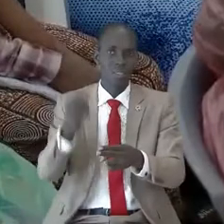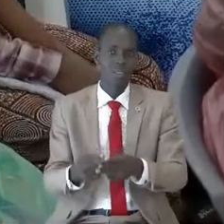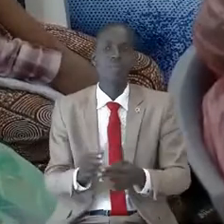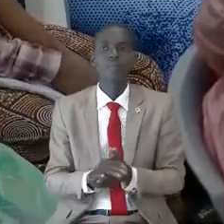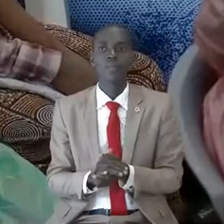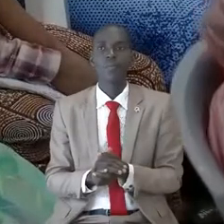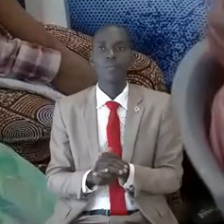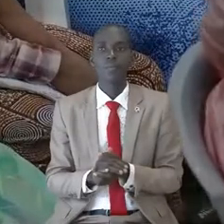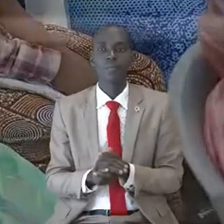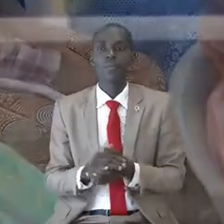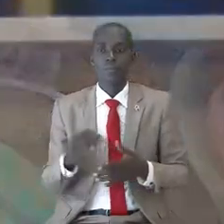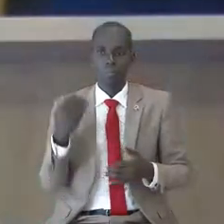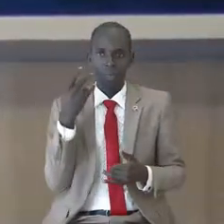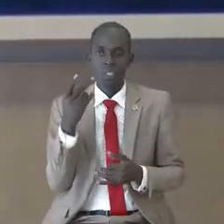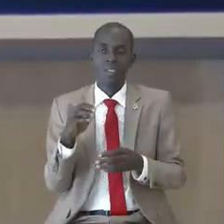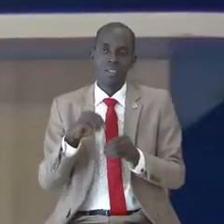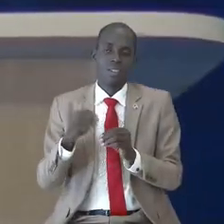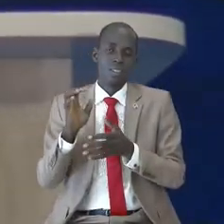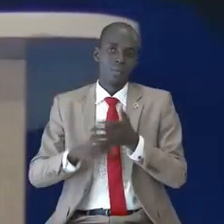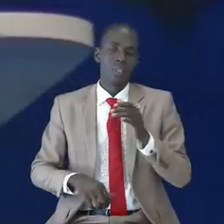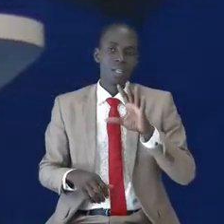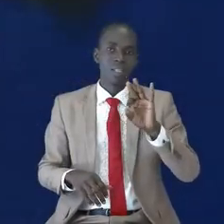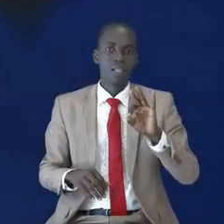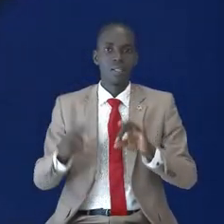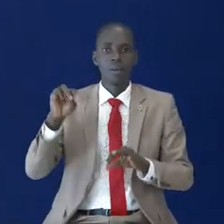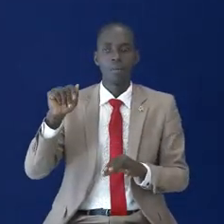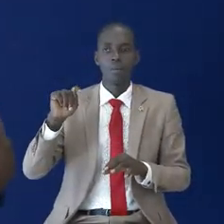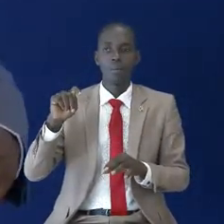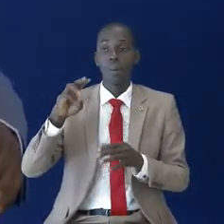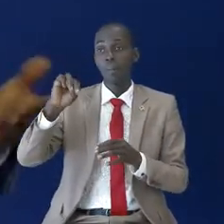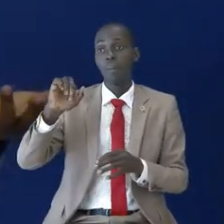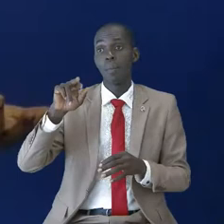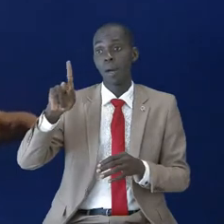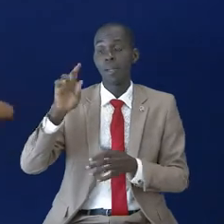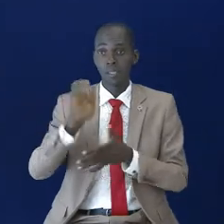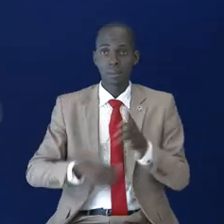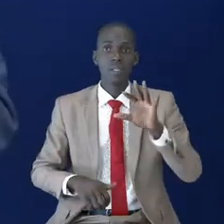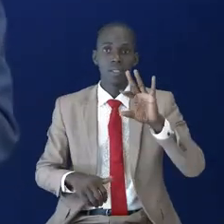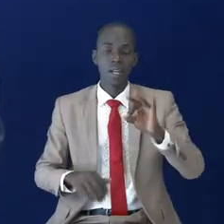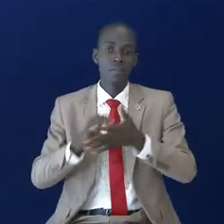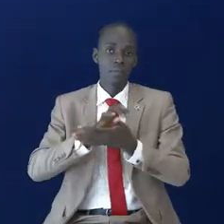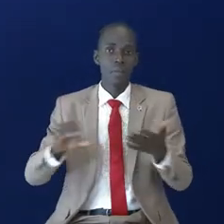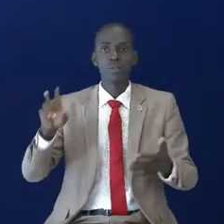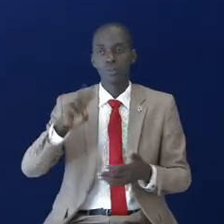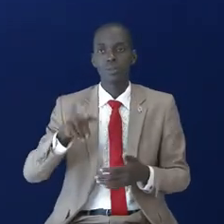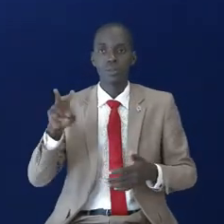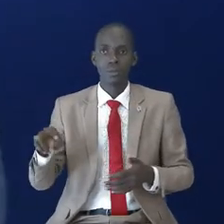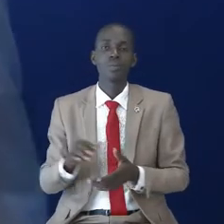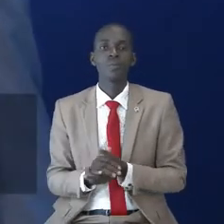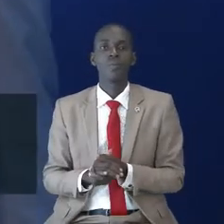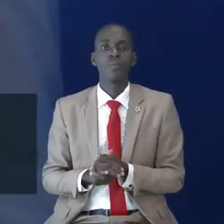Mark chapter 9. I'm reading from verse 22. In Mark chapter 9, verse 22,